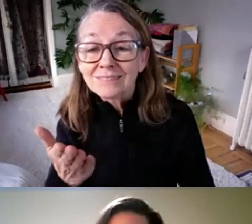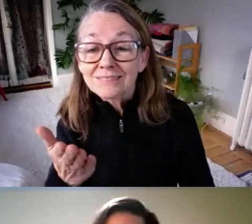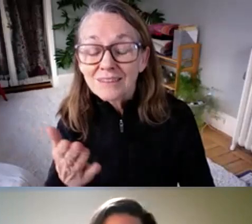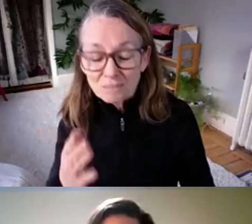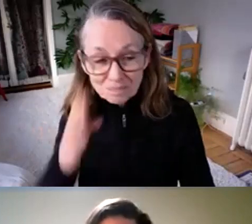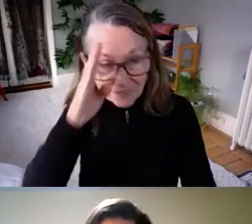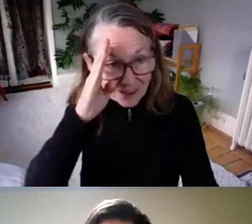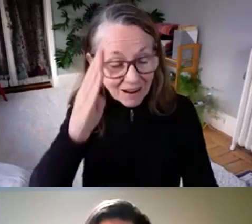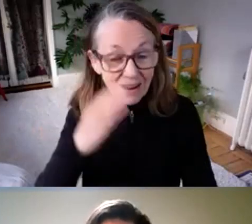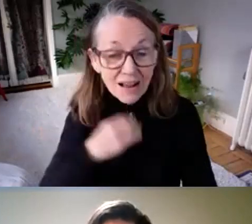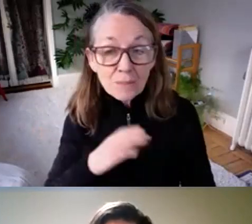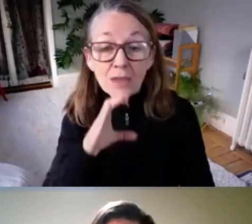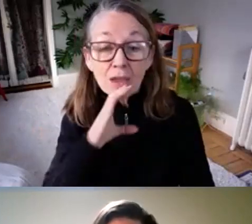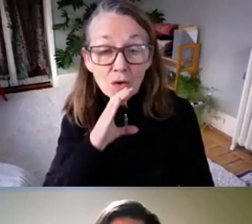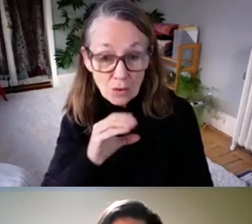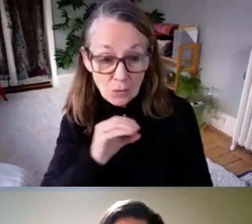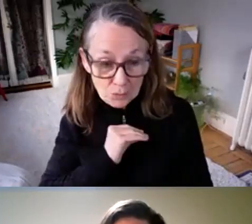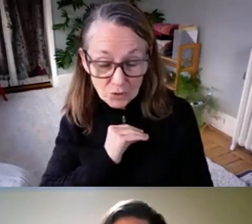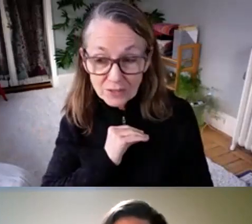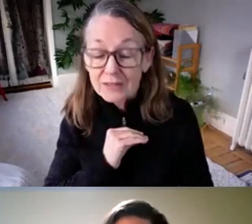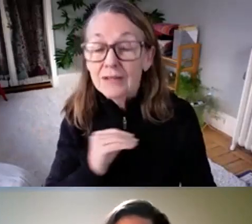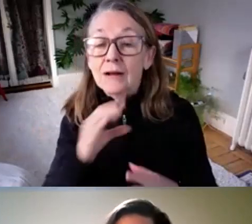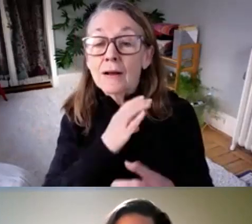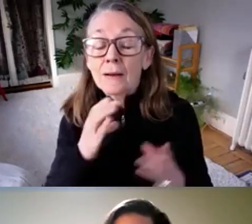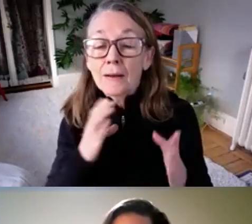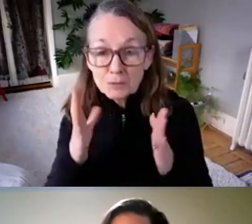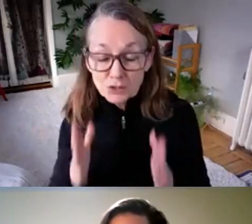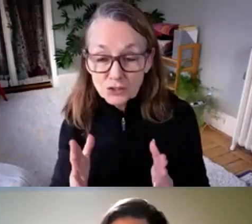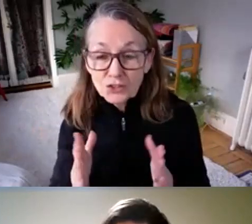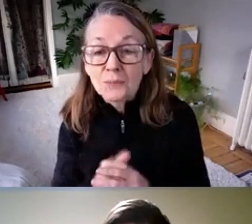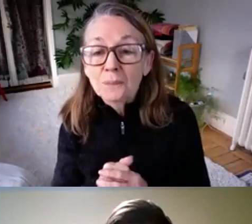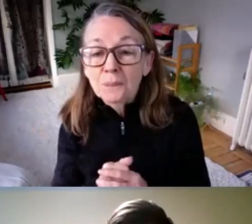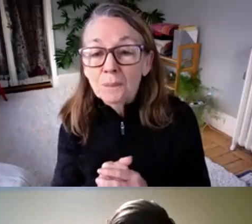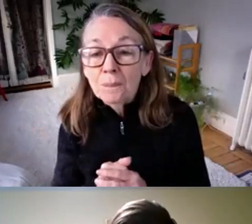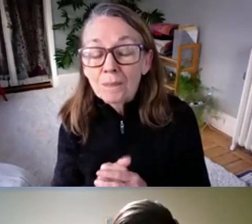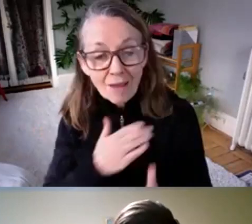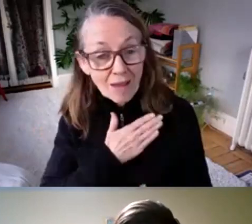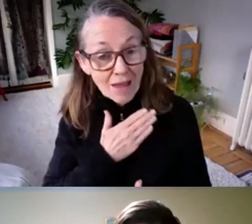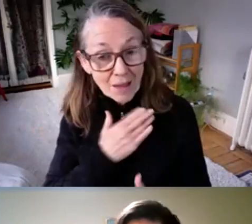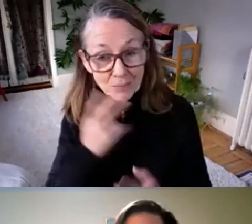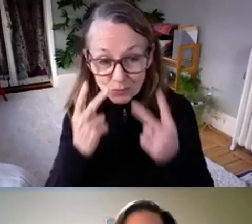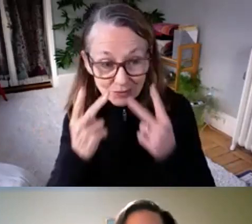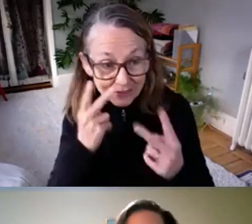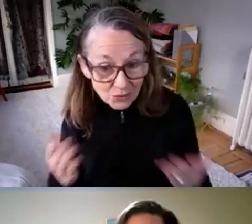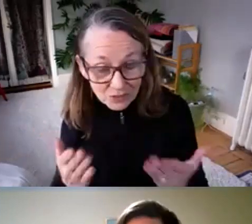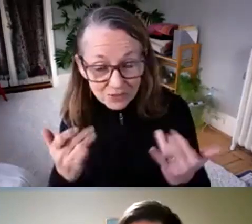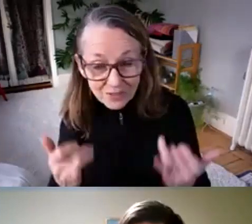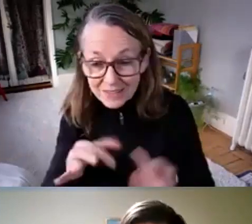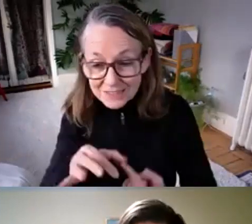Hi, I'm Caroline Obrecht. I'm a commissioner, and I'm happy to see everybody here today and give a